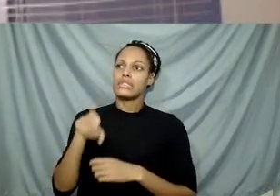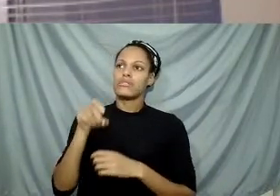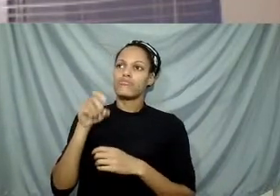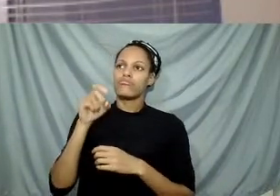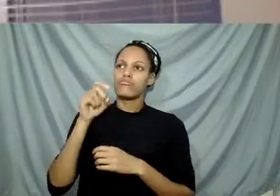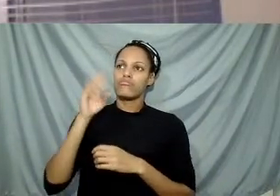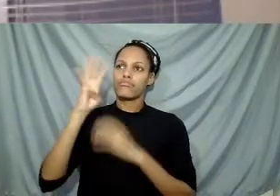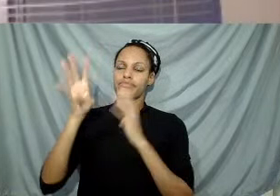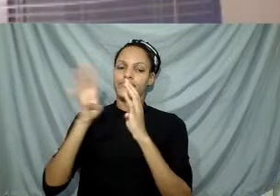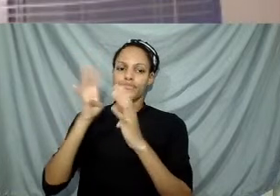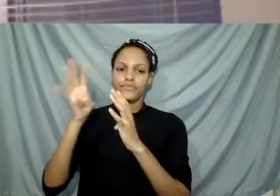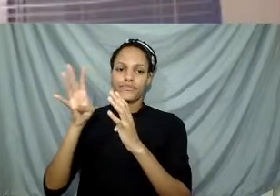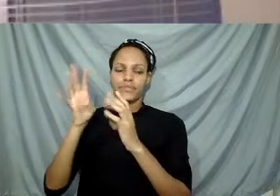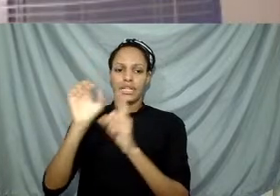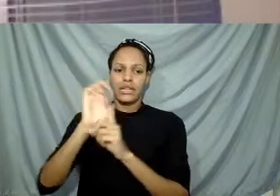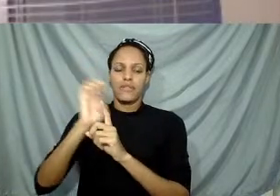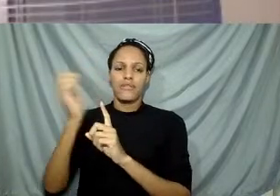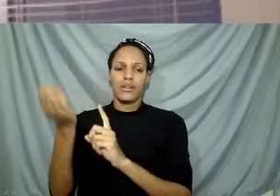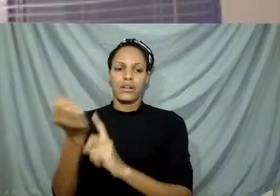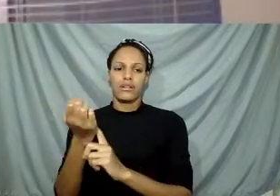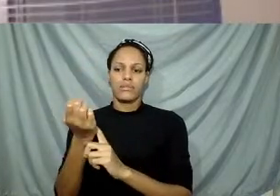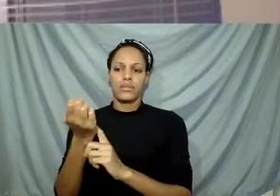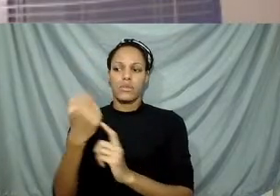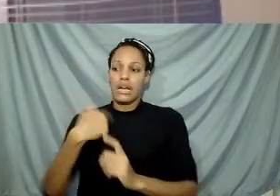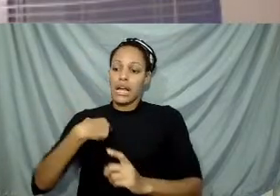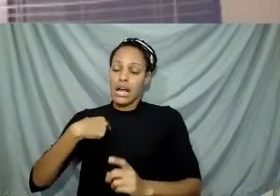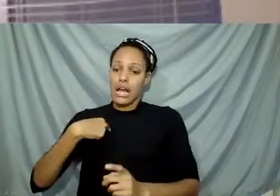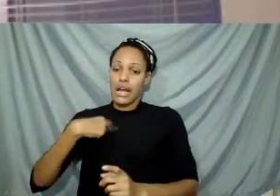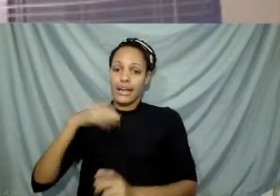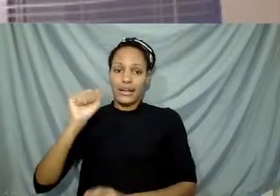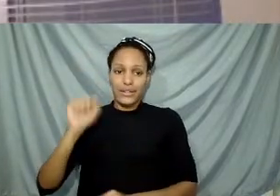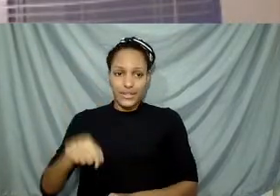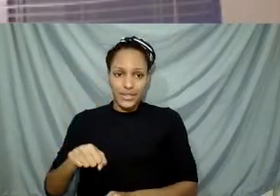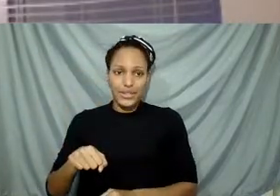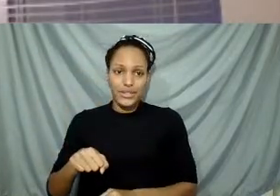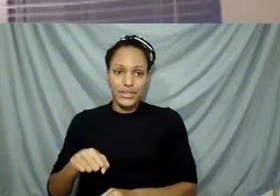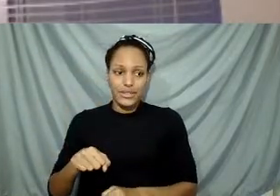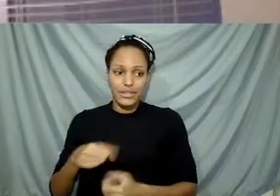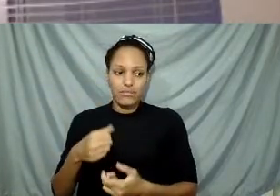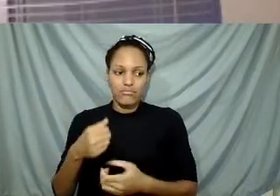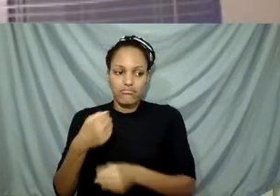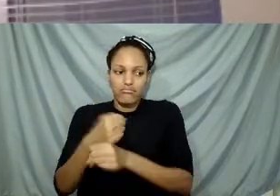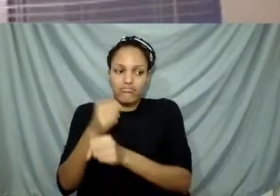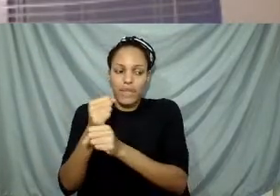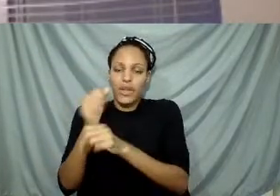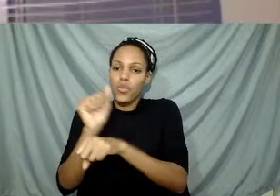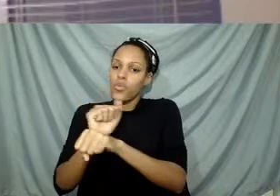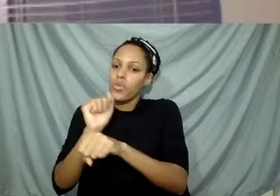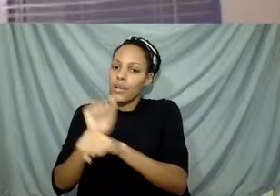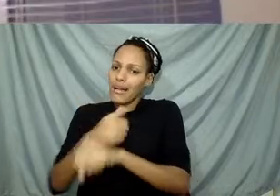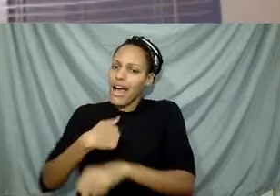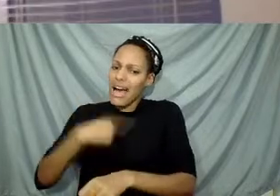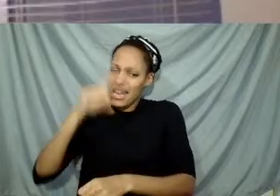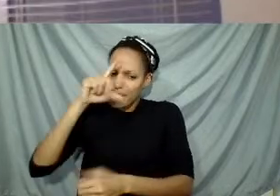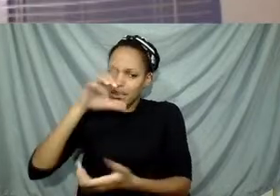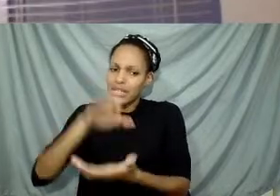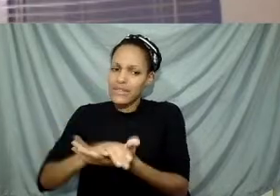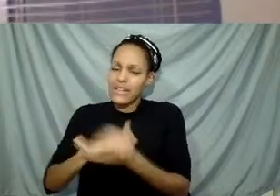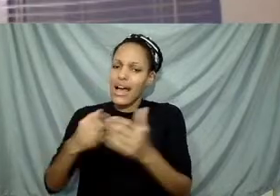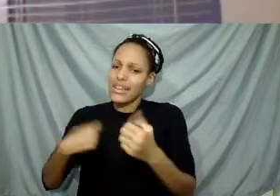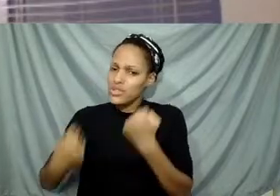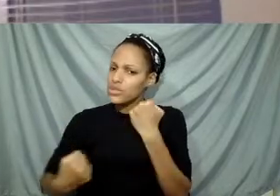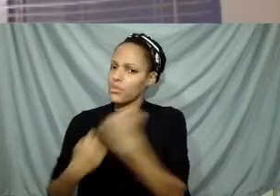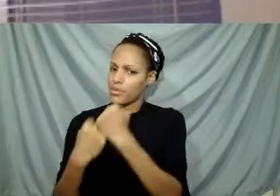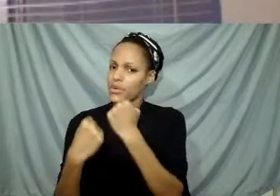environment where I could do work that I believe in. And so I founded, that's when I decided